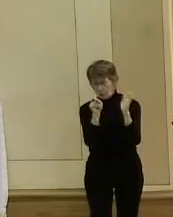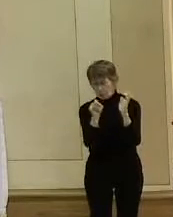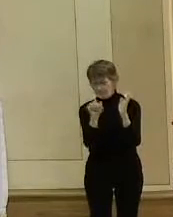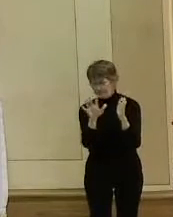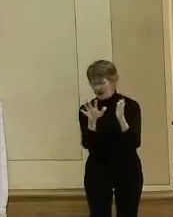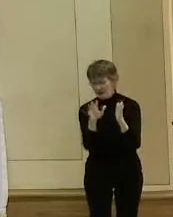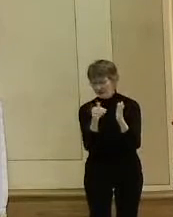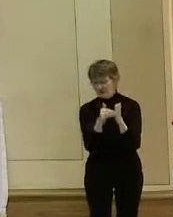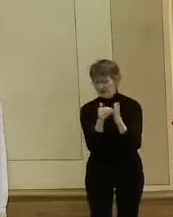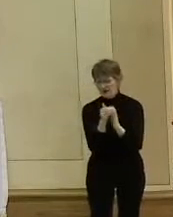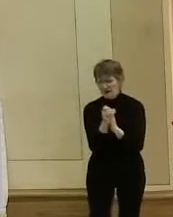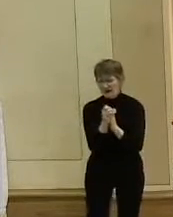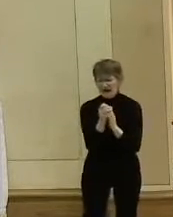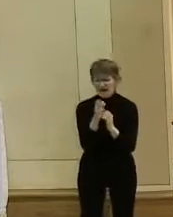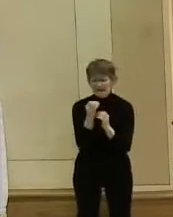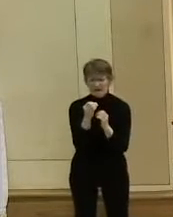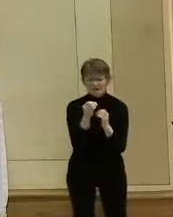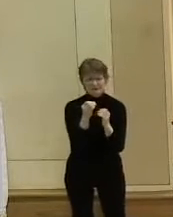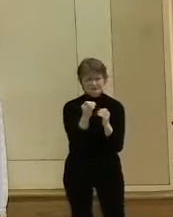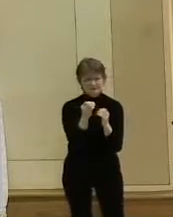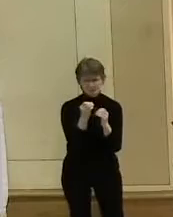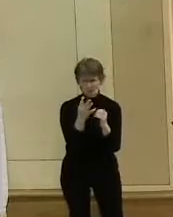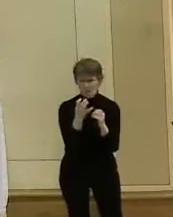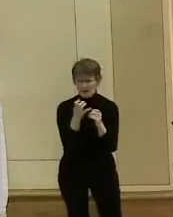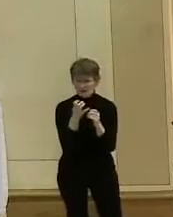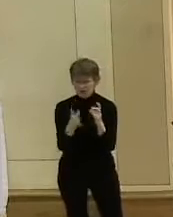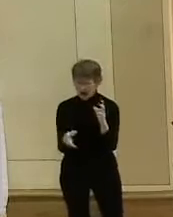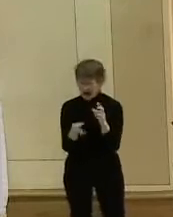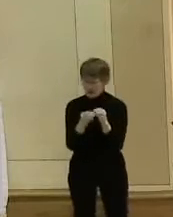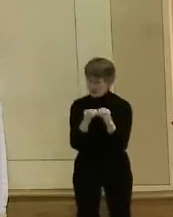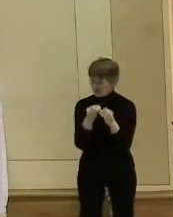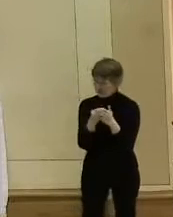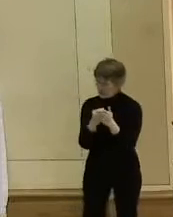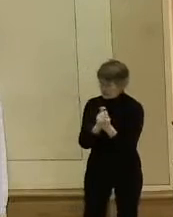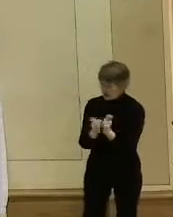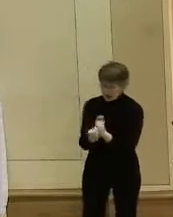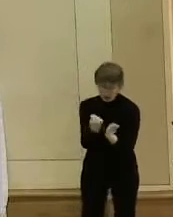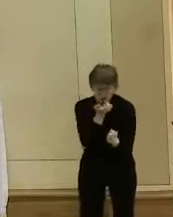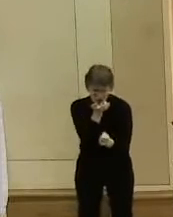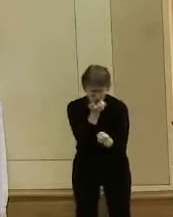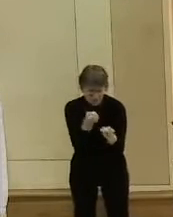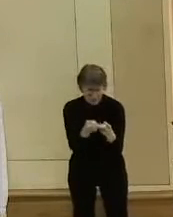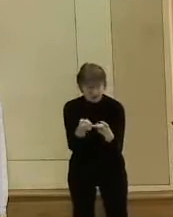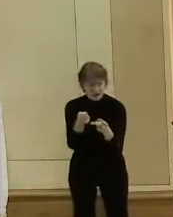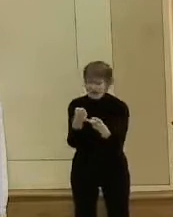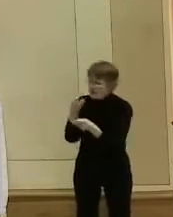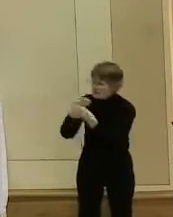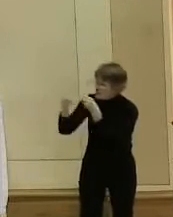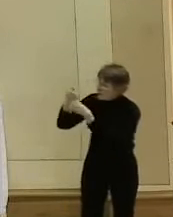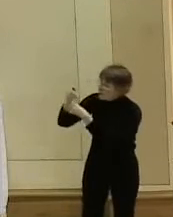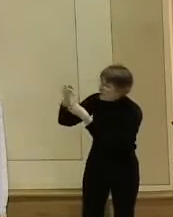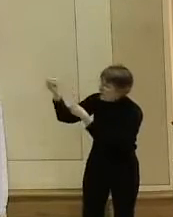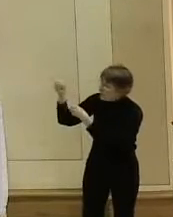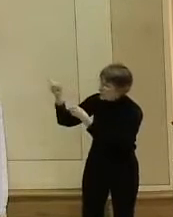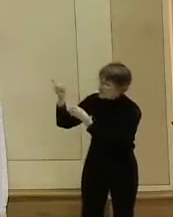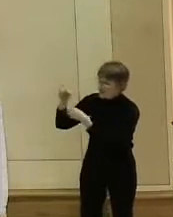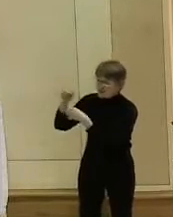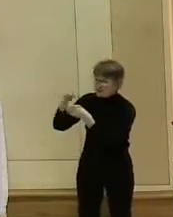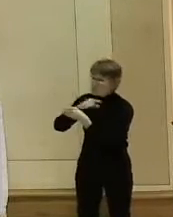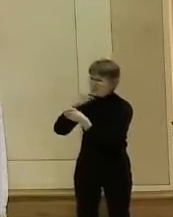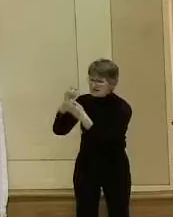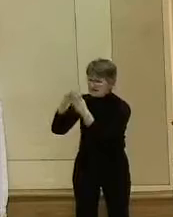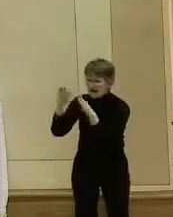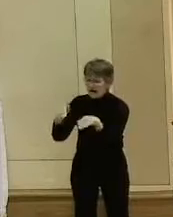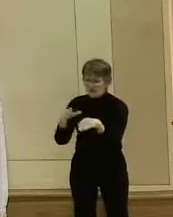needed $1.7 million to change the rug, change some windows out, and put